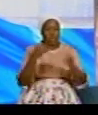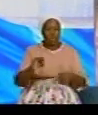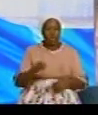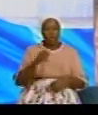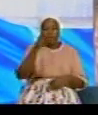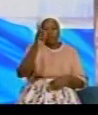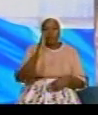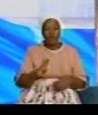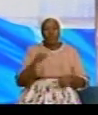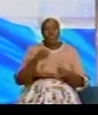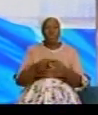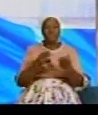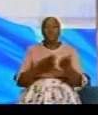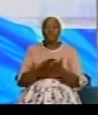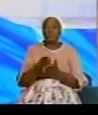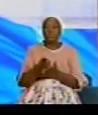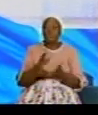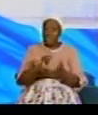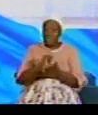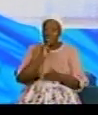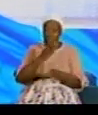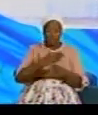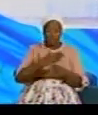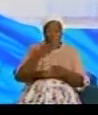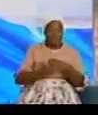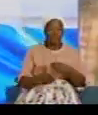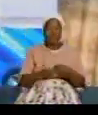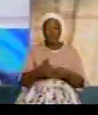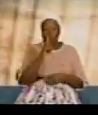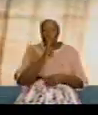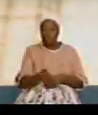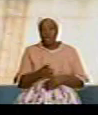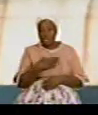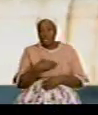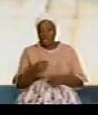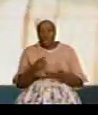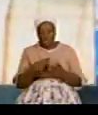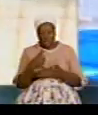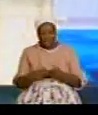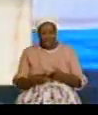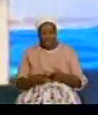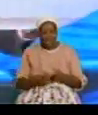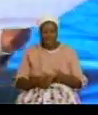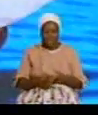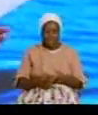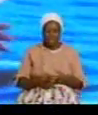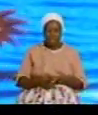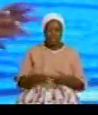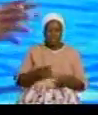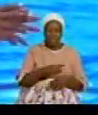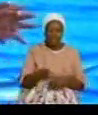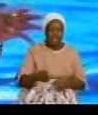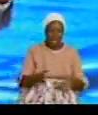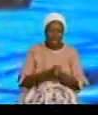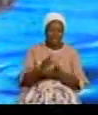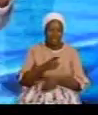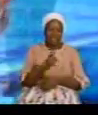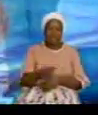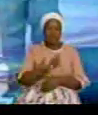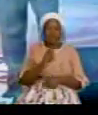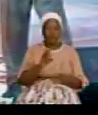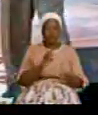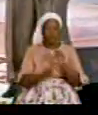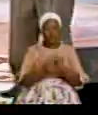in truth. That's absolutely true. And then they asked their question, which was to